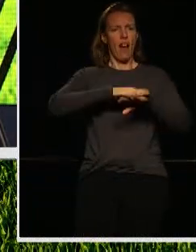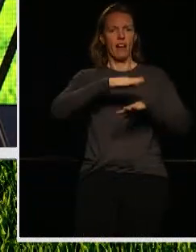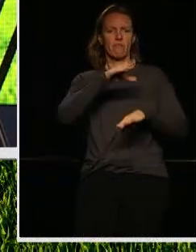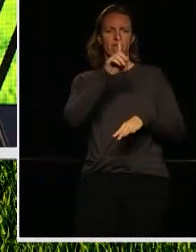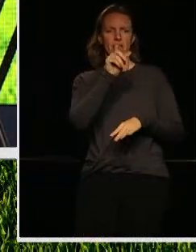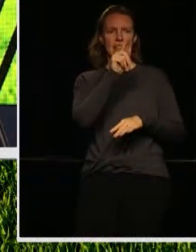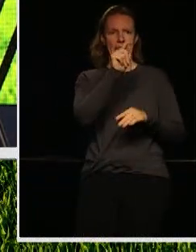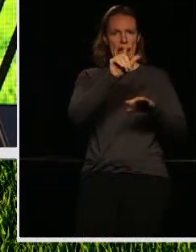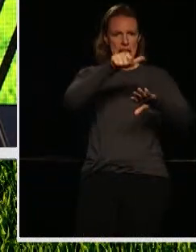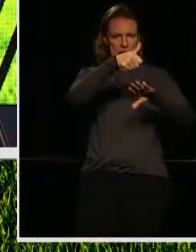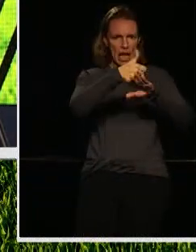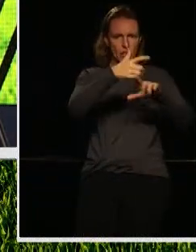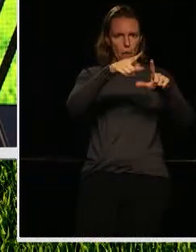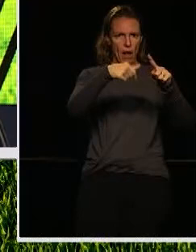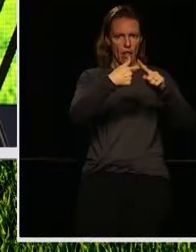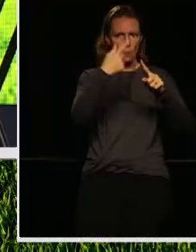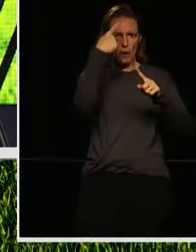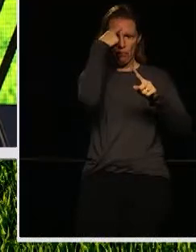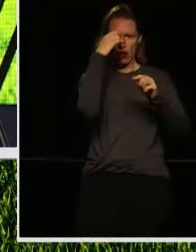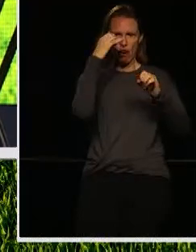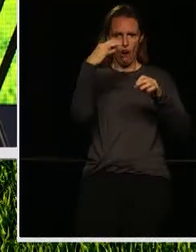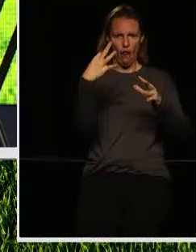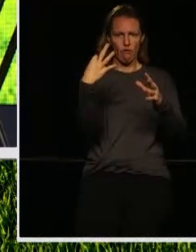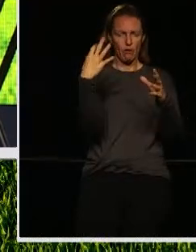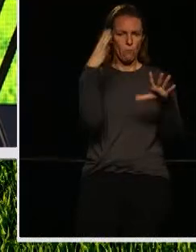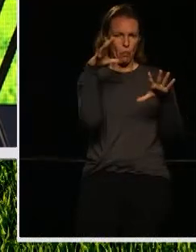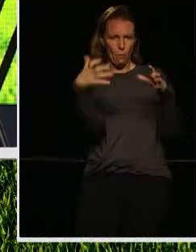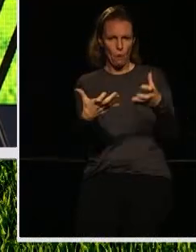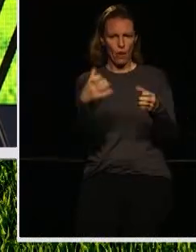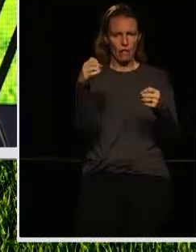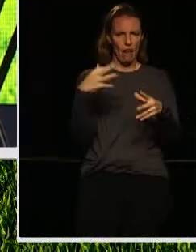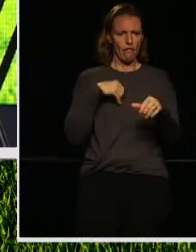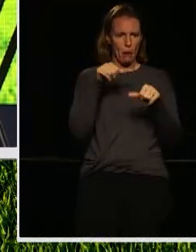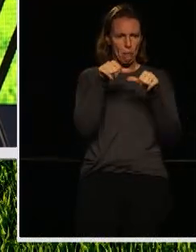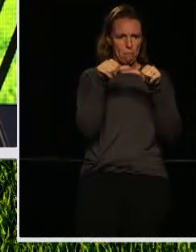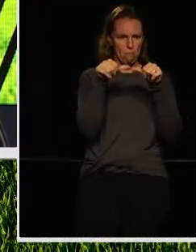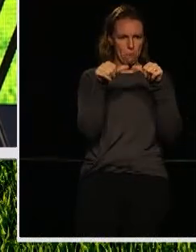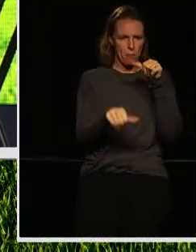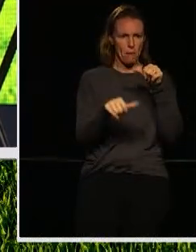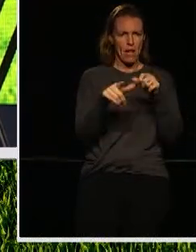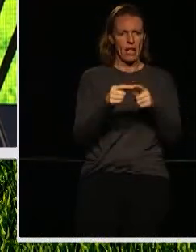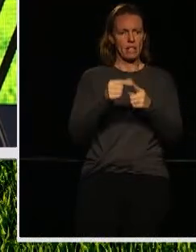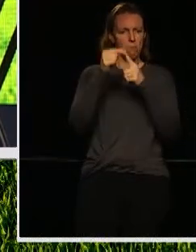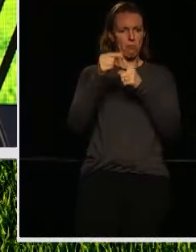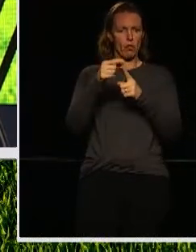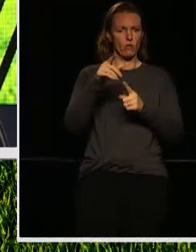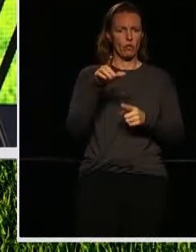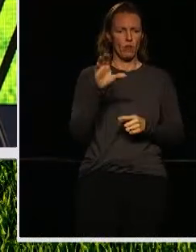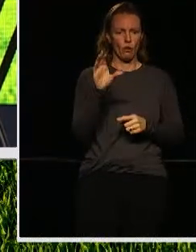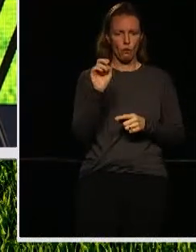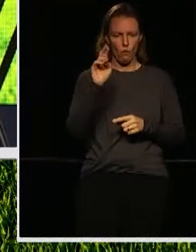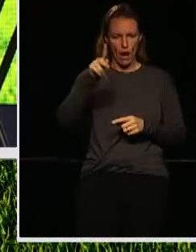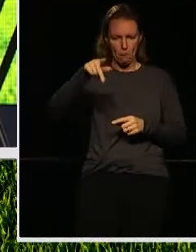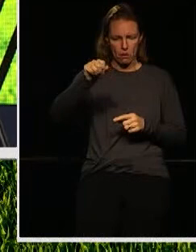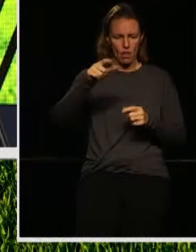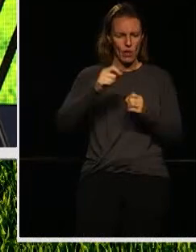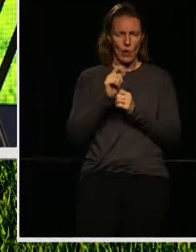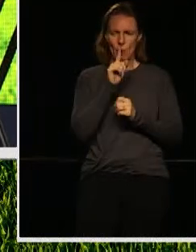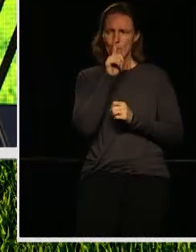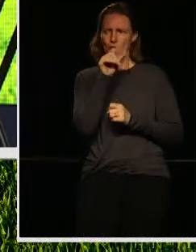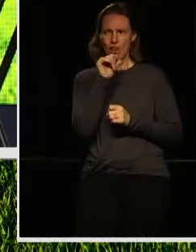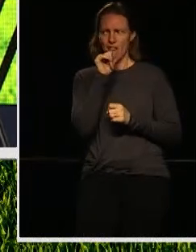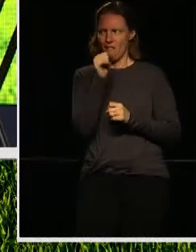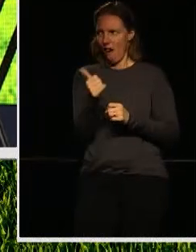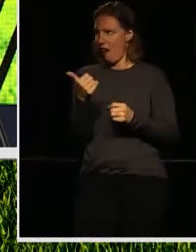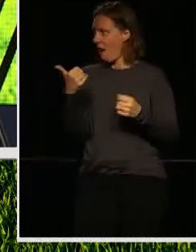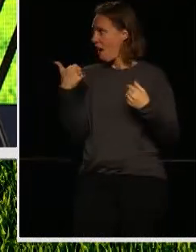like when we think of, we're in the world of permanent and specialty crops. So there really aren't data